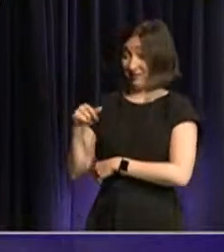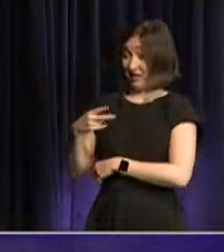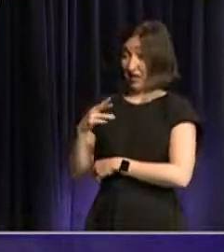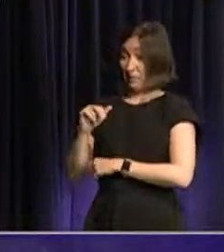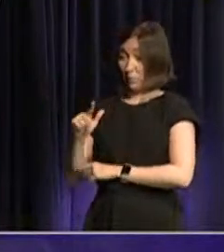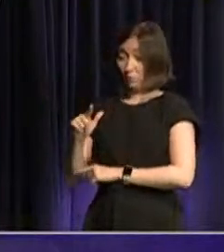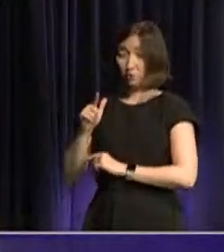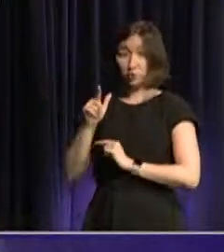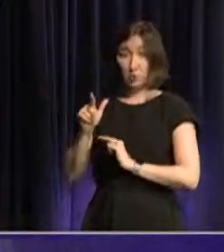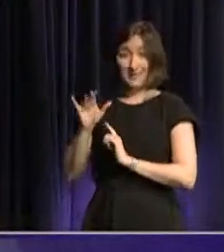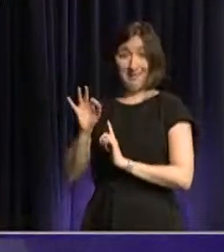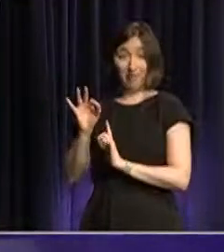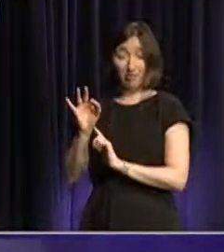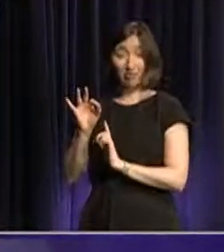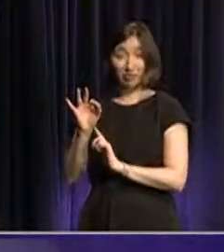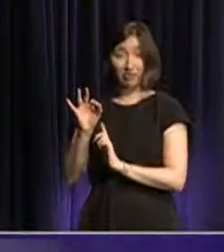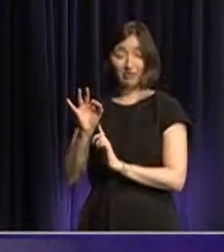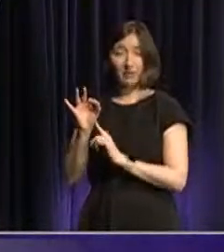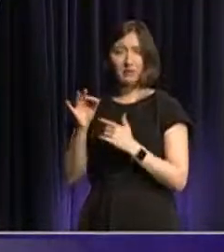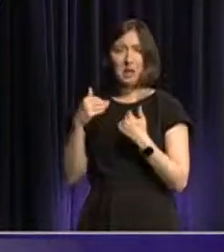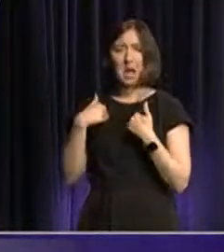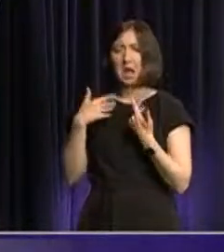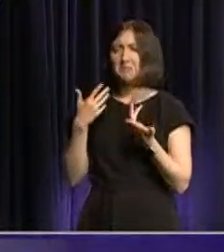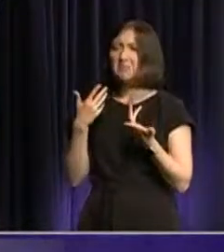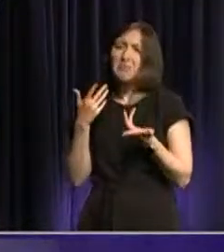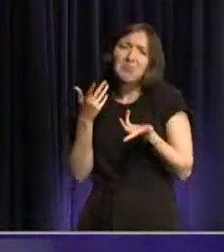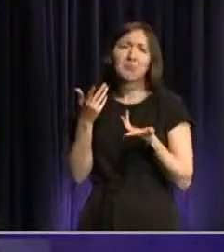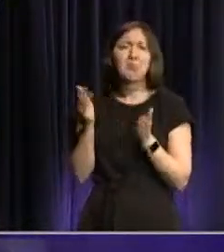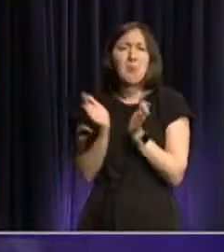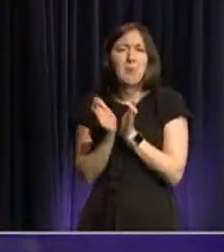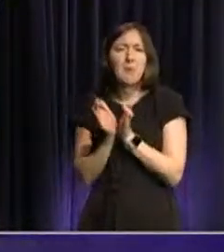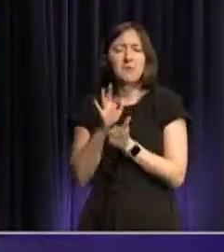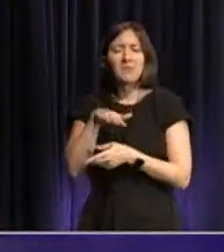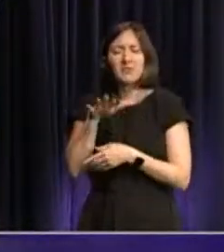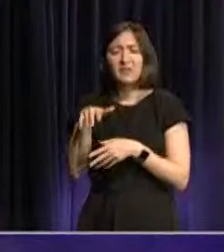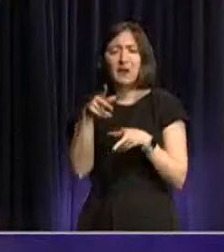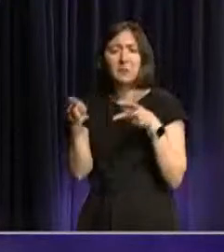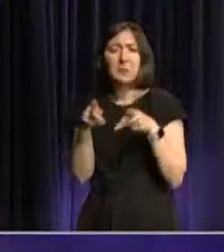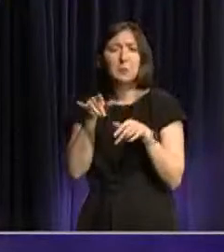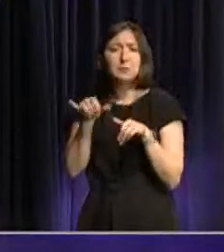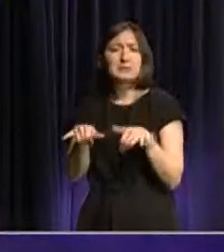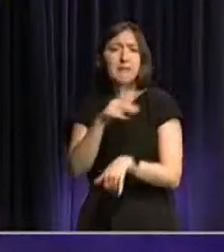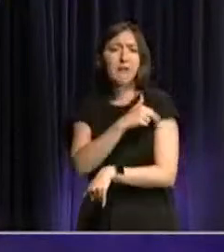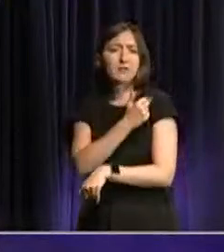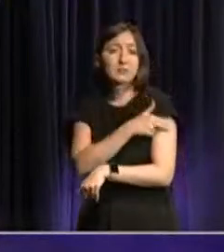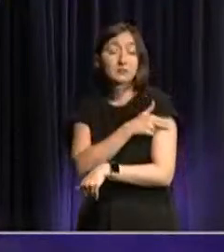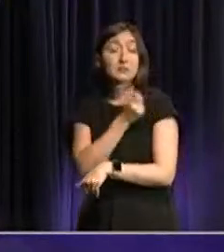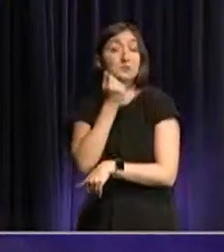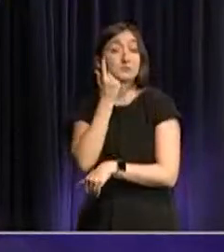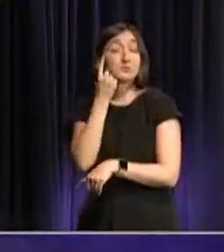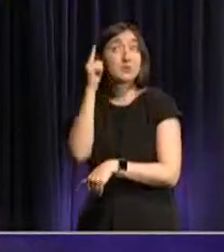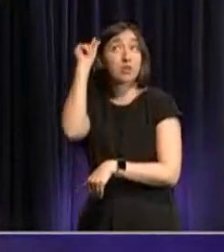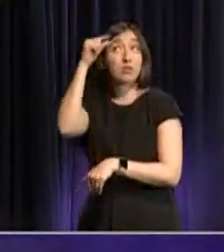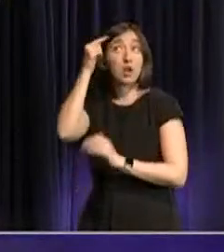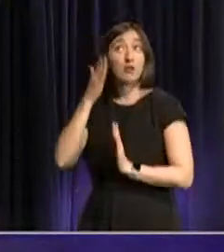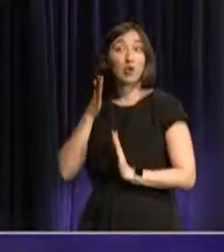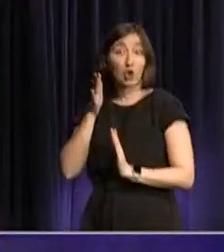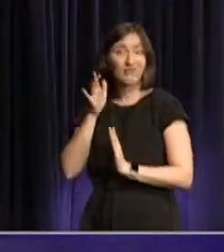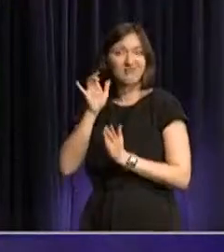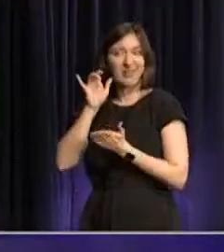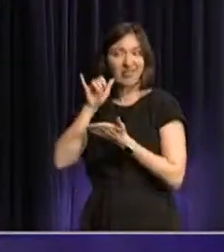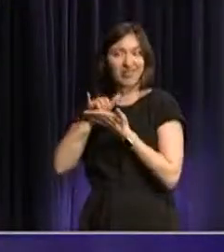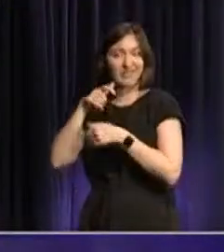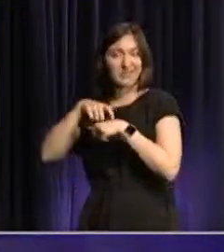hospital, and then the governor took away our mandate on face mask, and